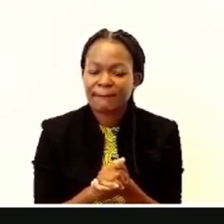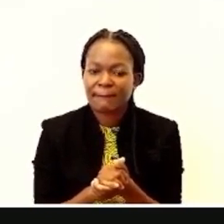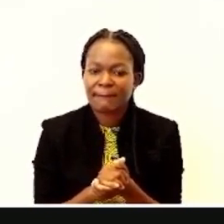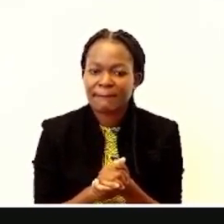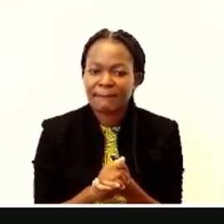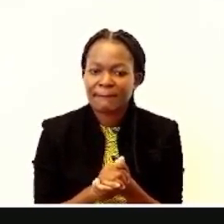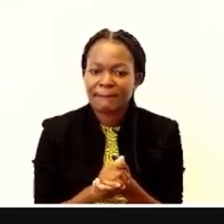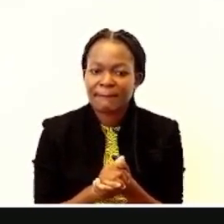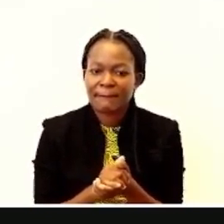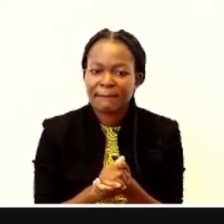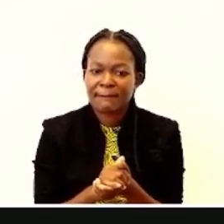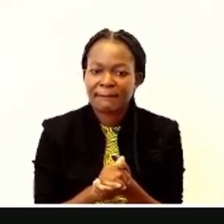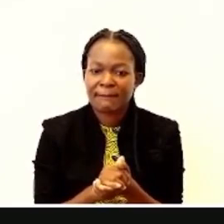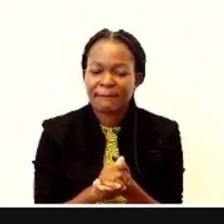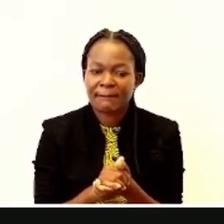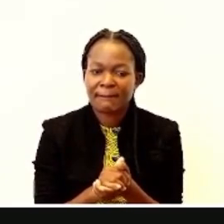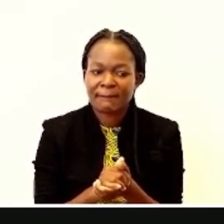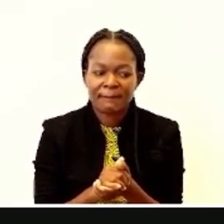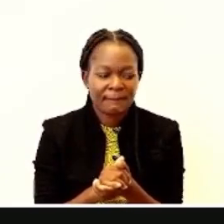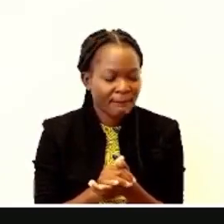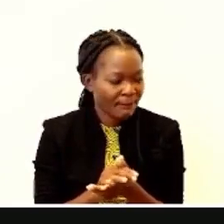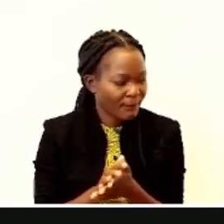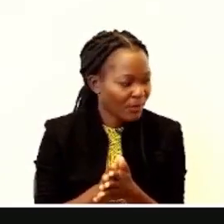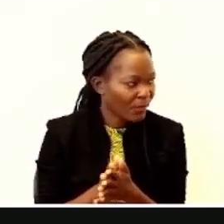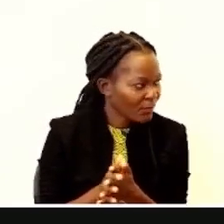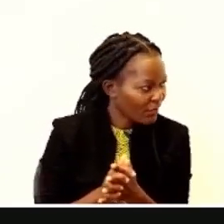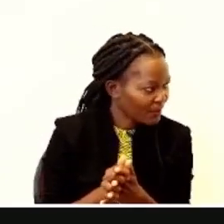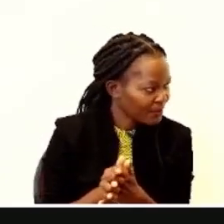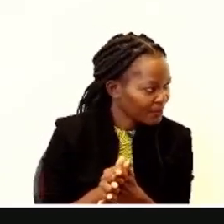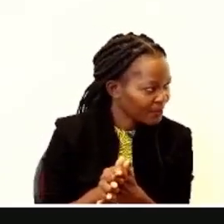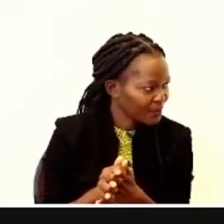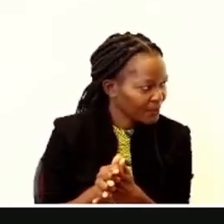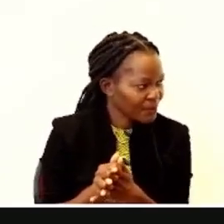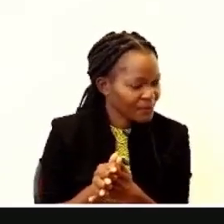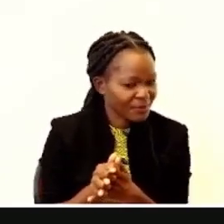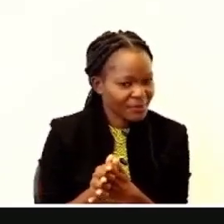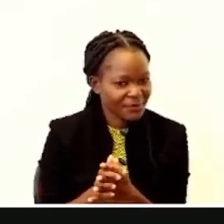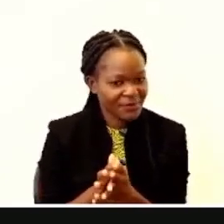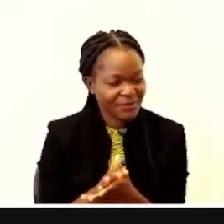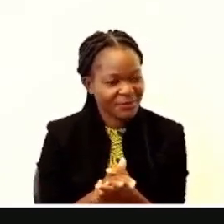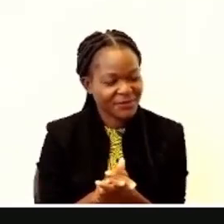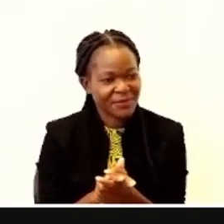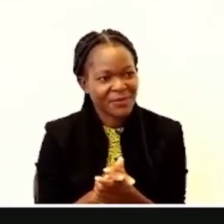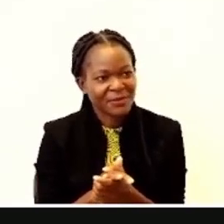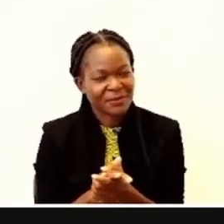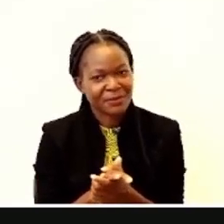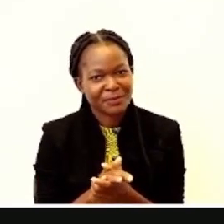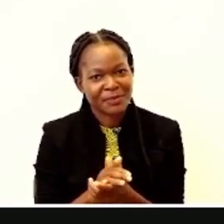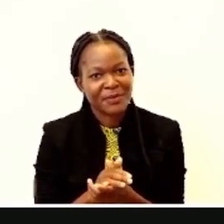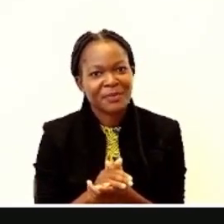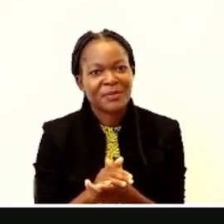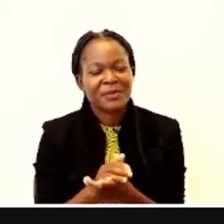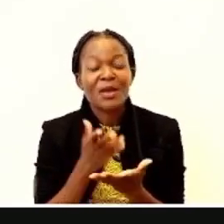is redirect the much needed funding and investment that is needed for the transition from the real